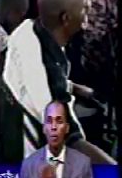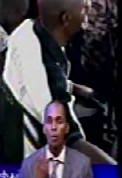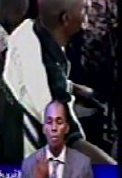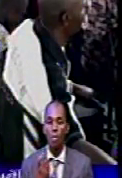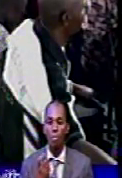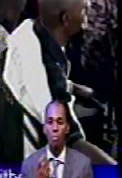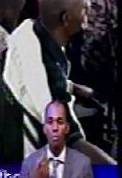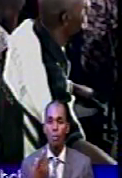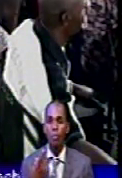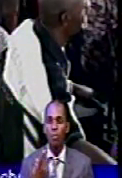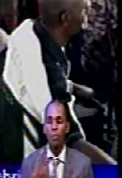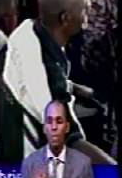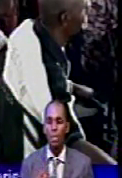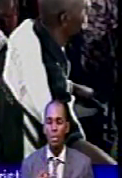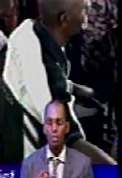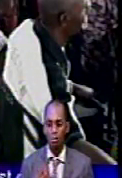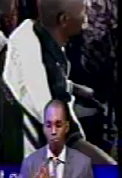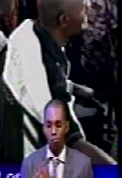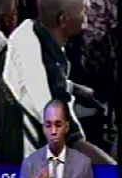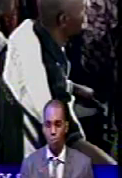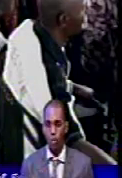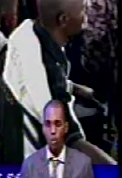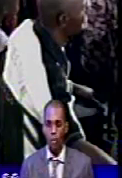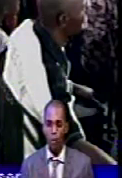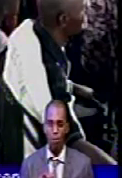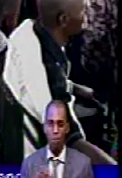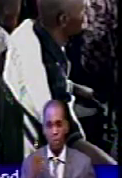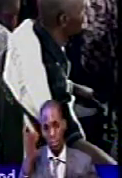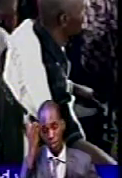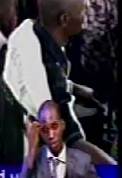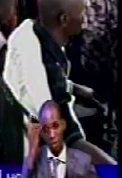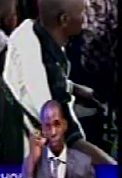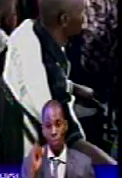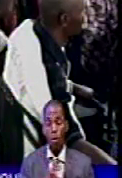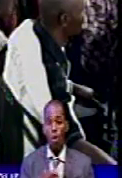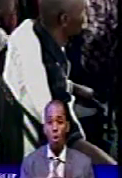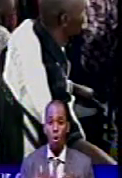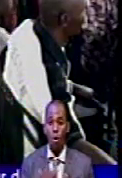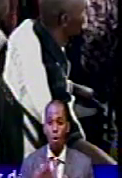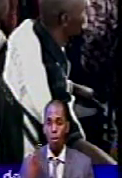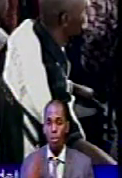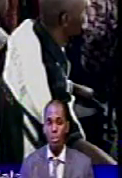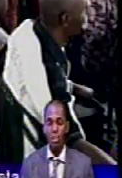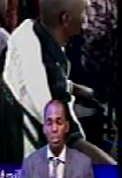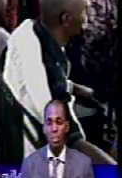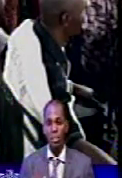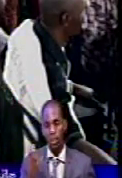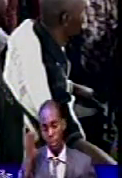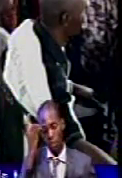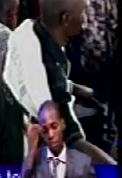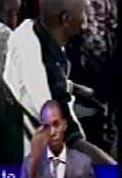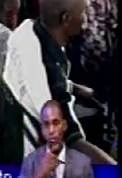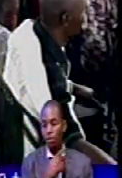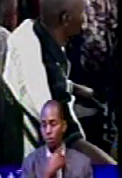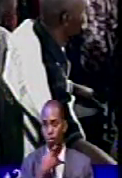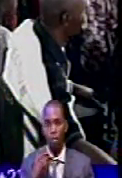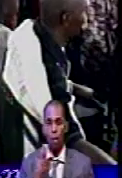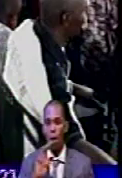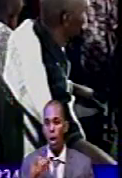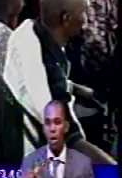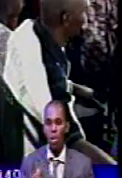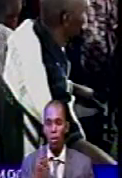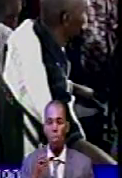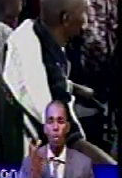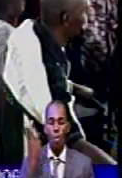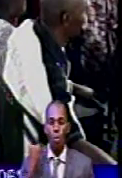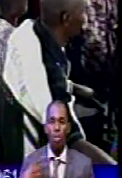The final amen. All the way, divine touch, traveling down to Scotland. This is coming in from William,